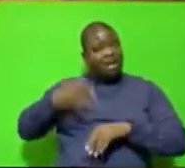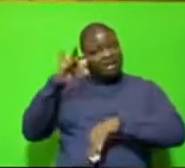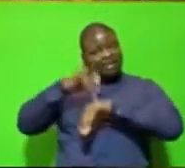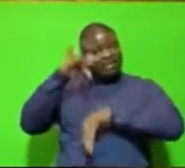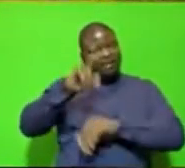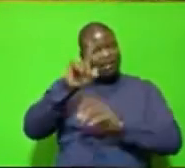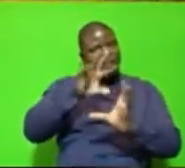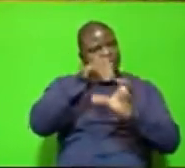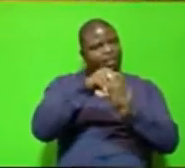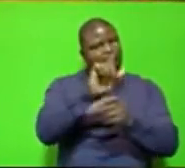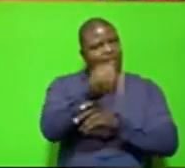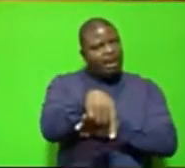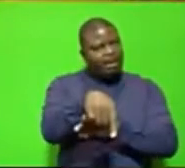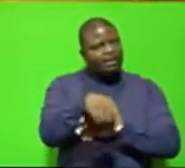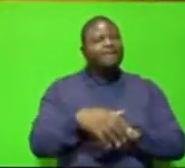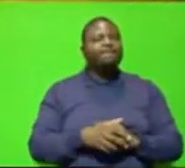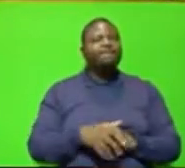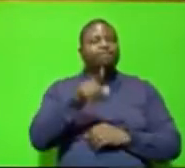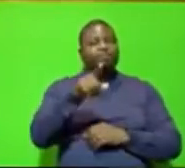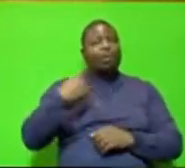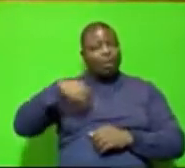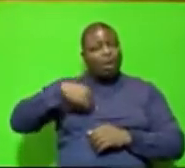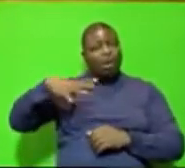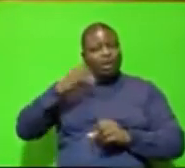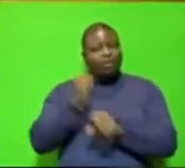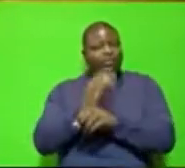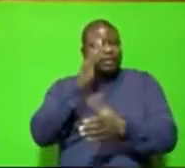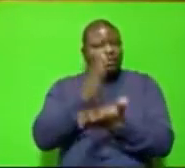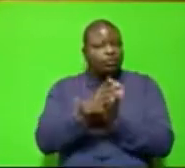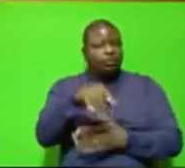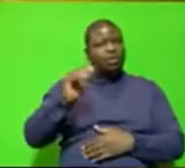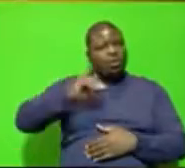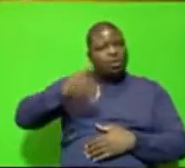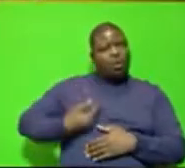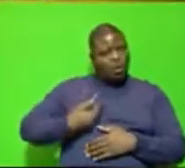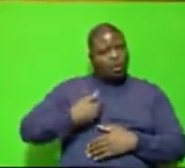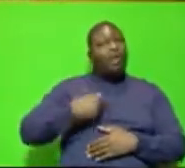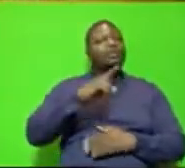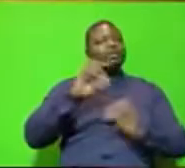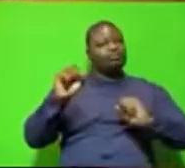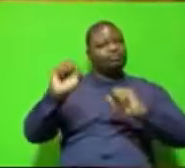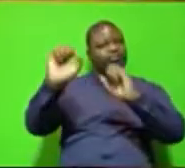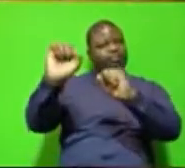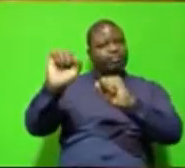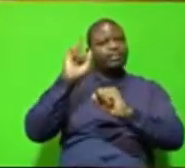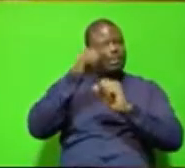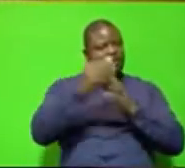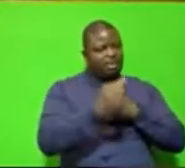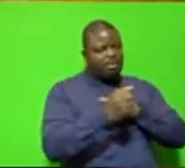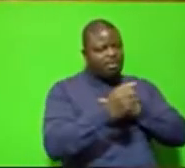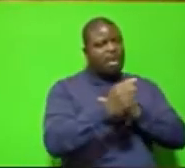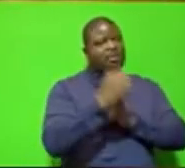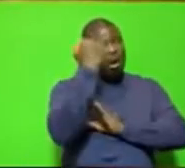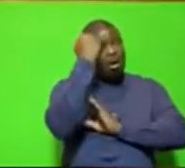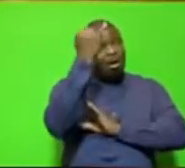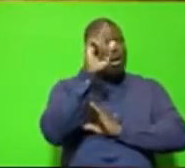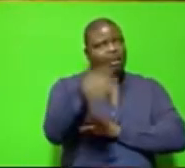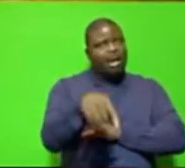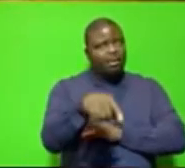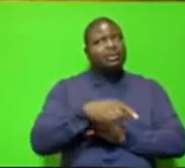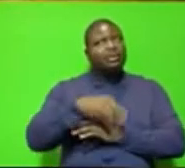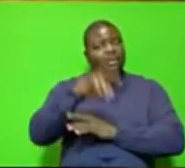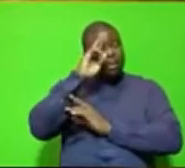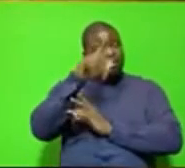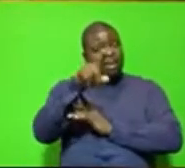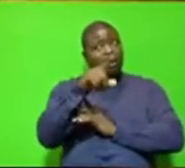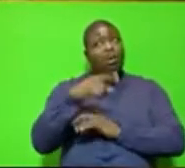foster inclusive governance where women's voices guide decision-making. Peace initiatives must include women at the